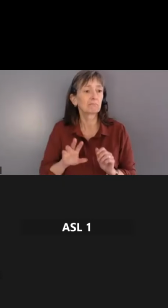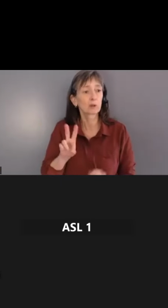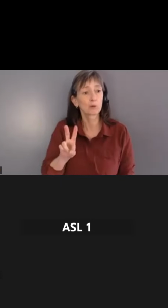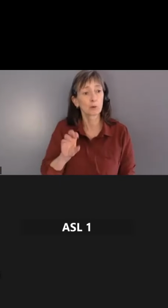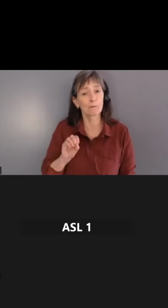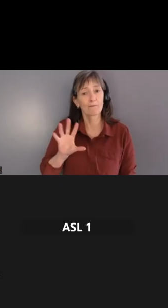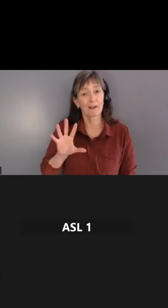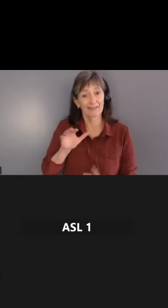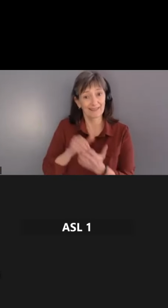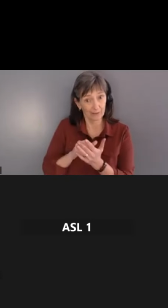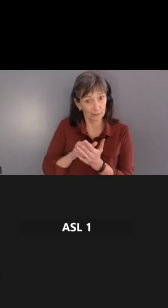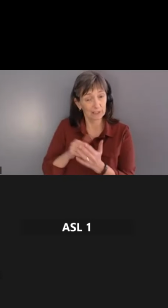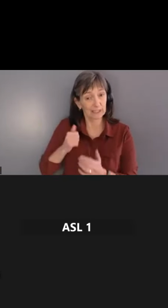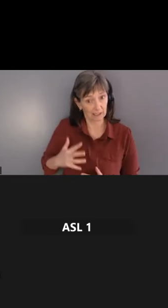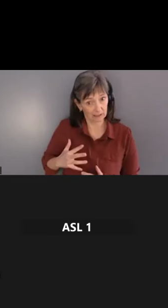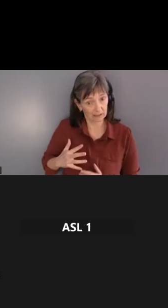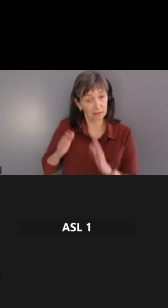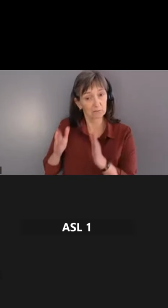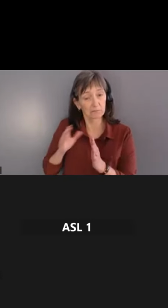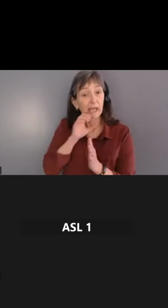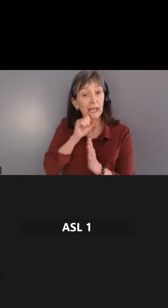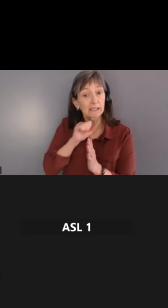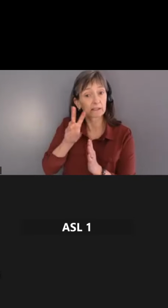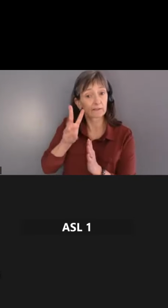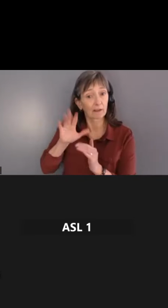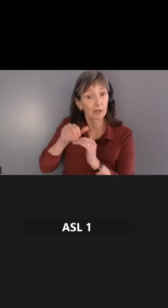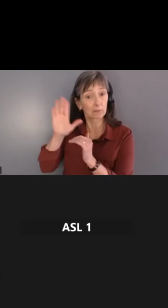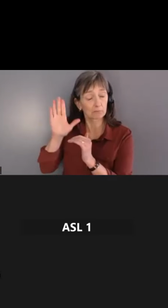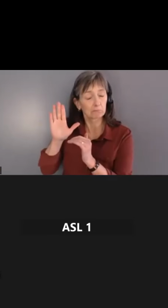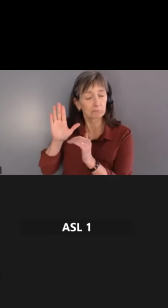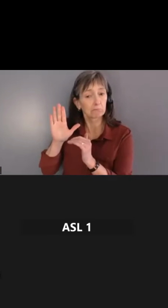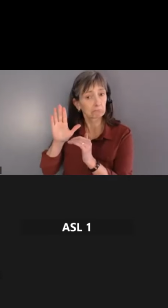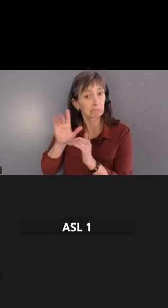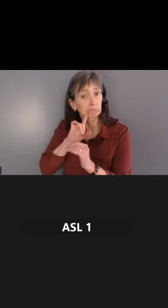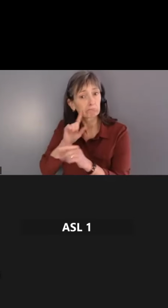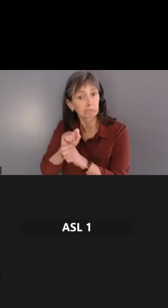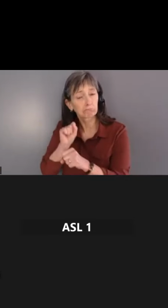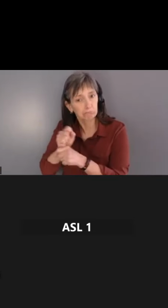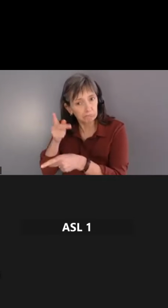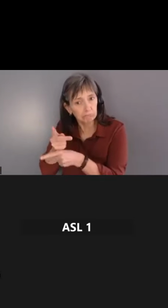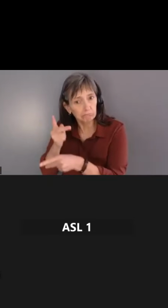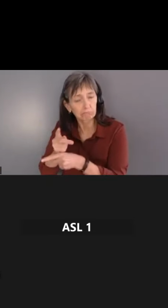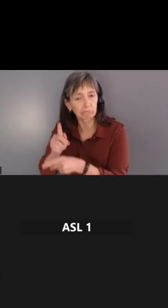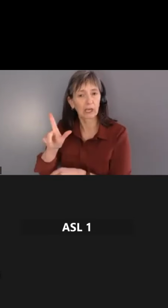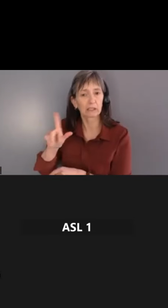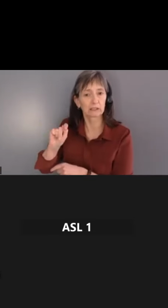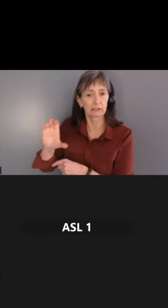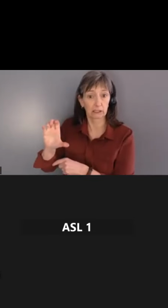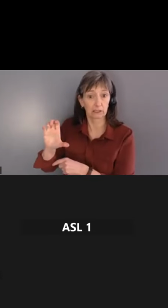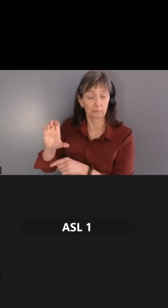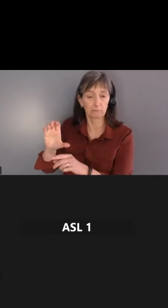205,000 Canadians aged 65 and older were receiving care in long-term care homes in